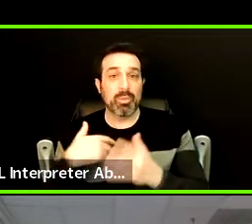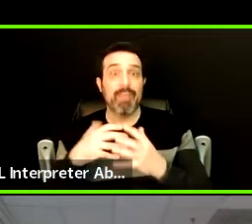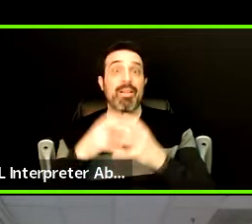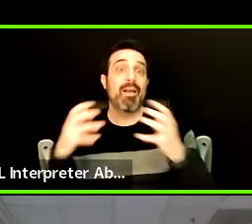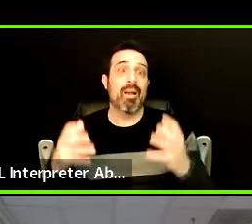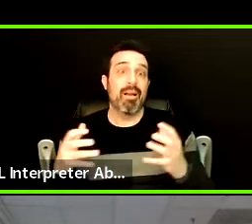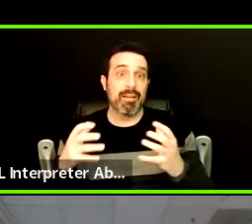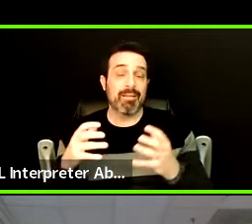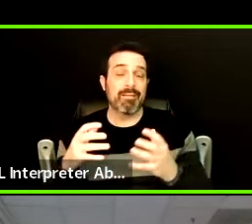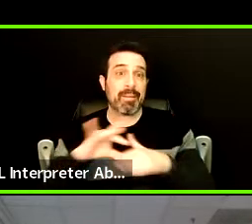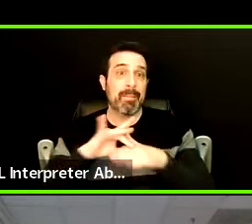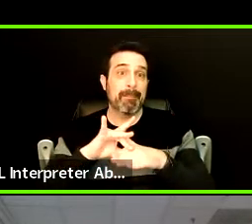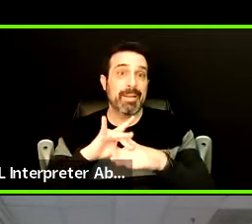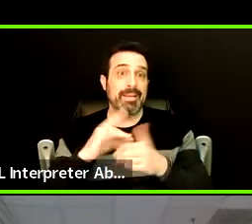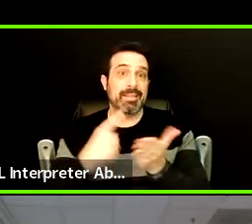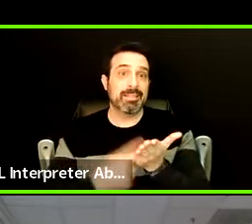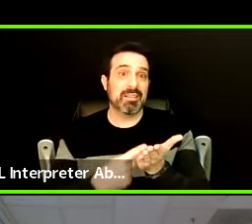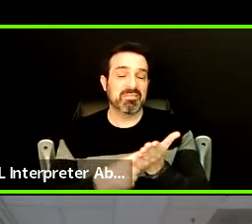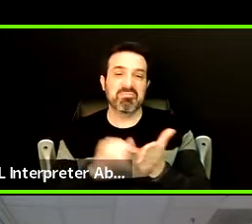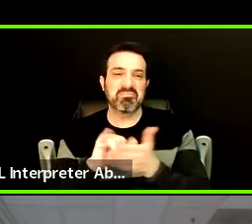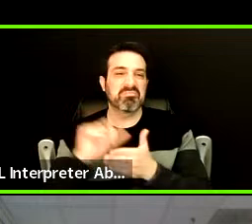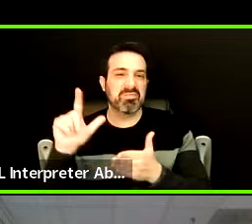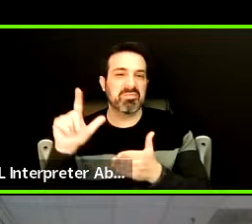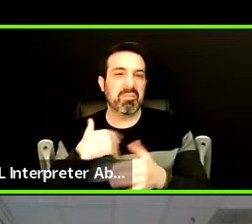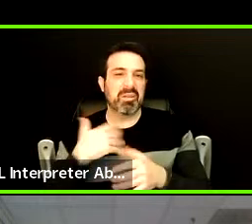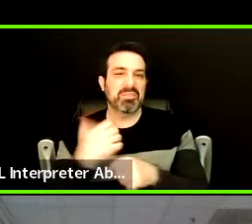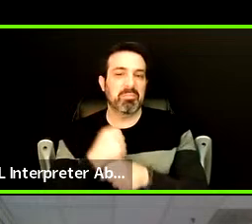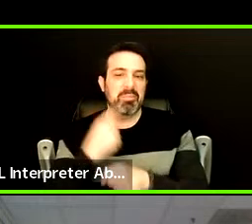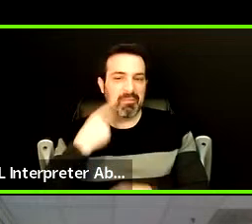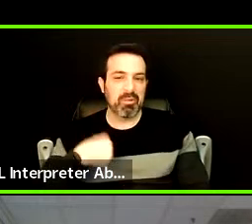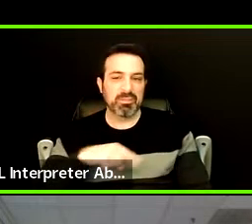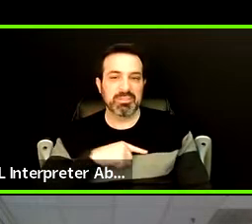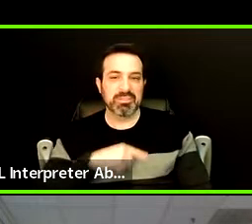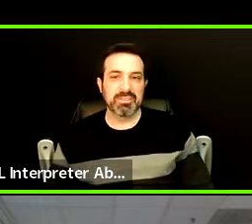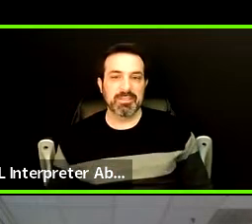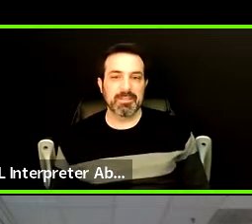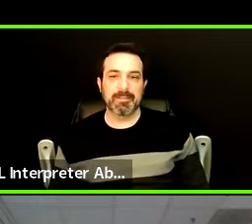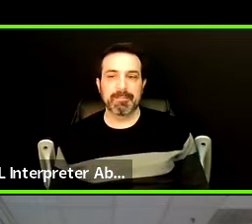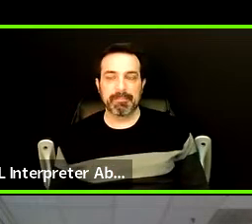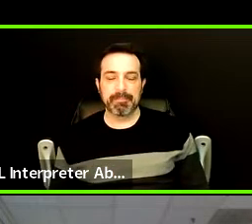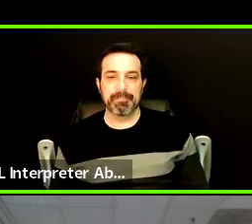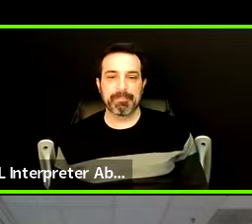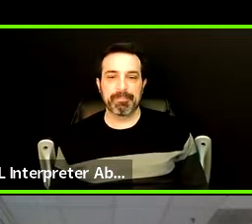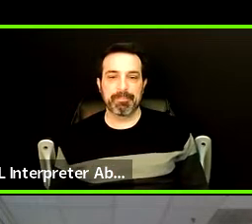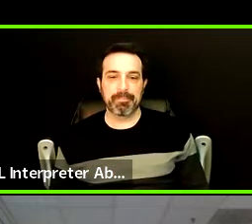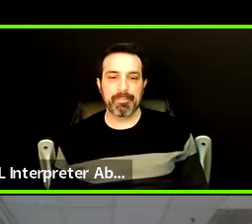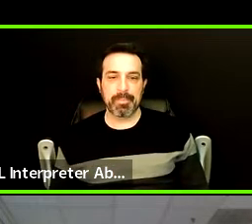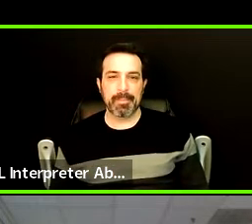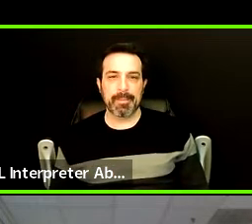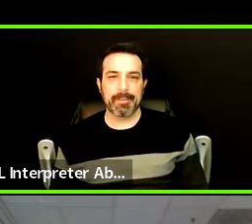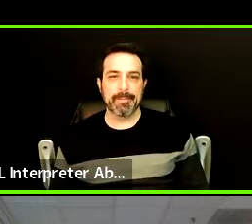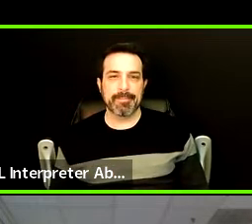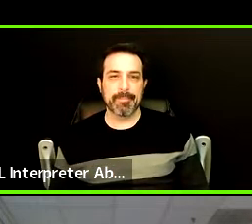meaty discussion, so that's all we got to. So that's my summary for us. Thank you, Jasmine.